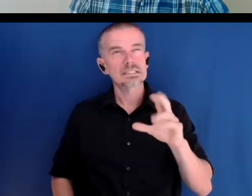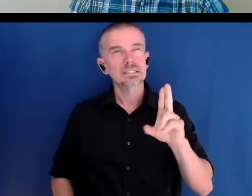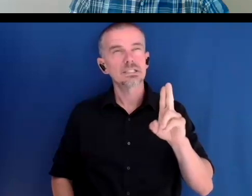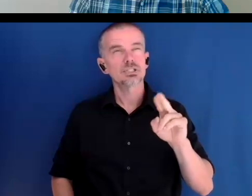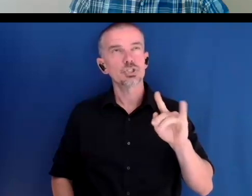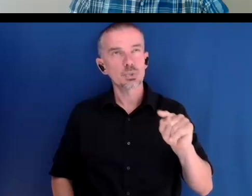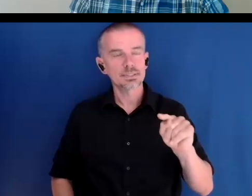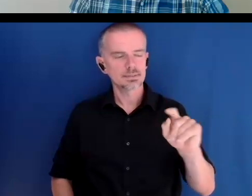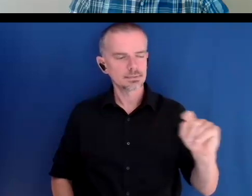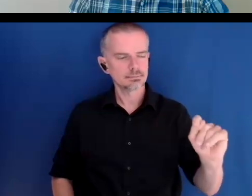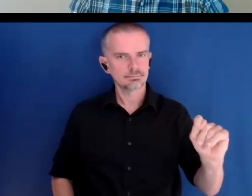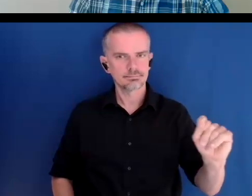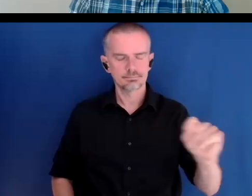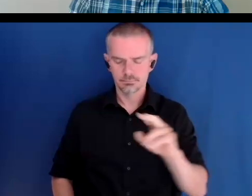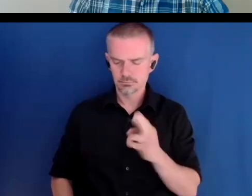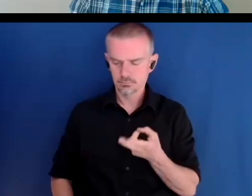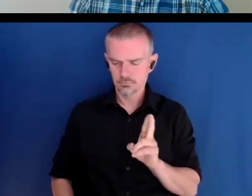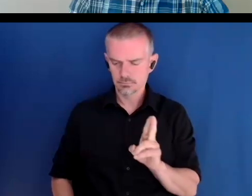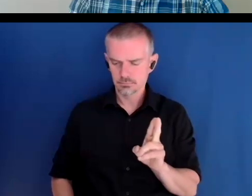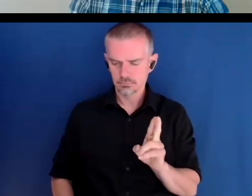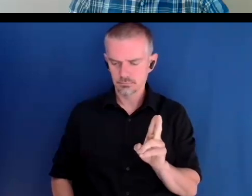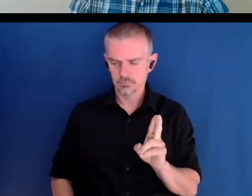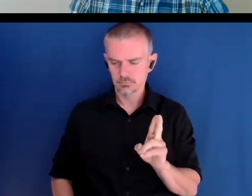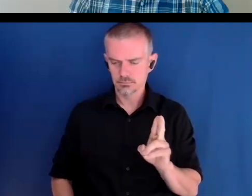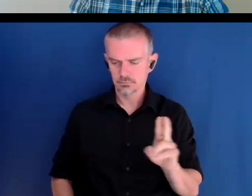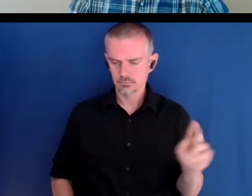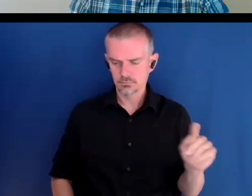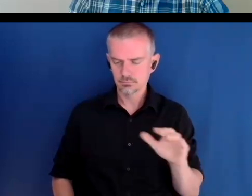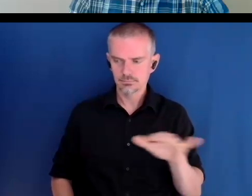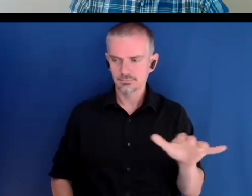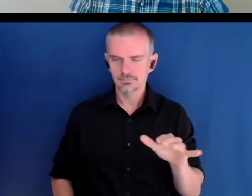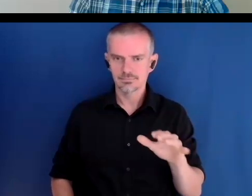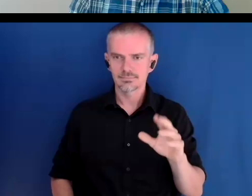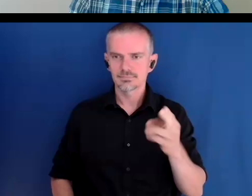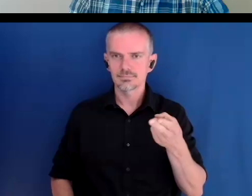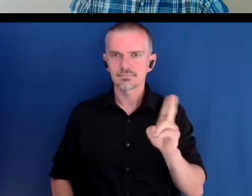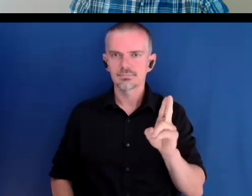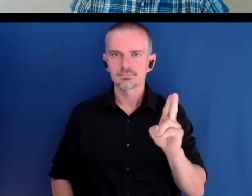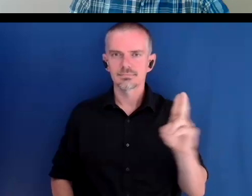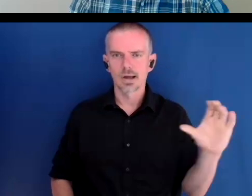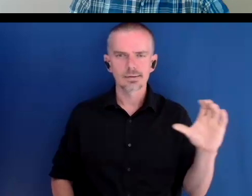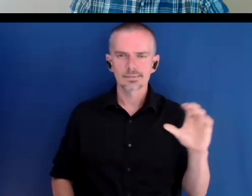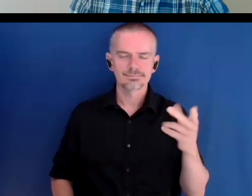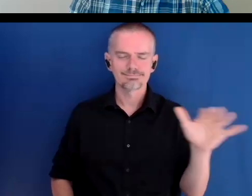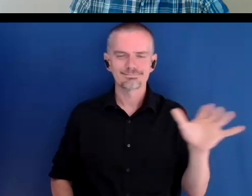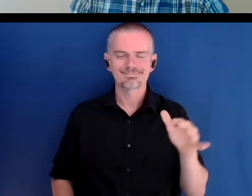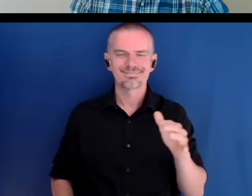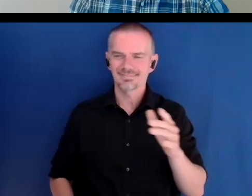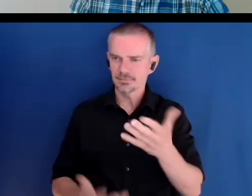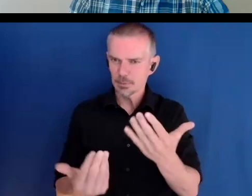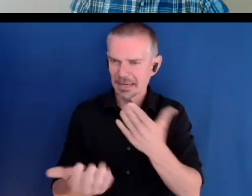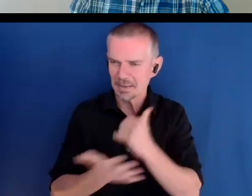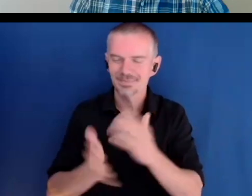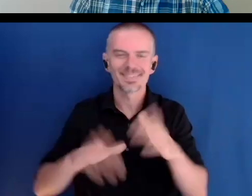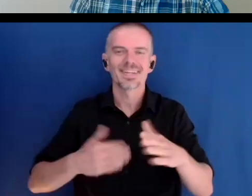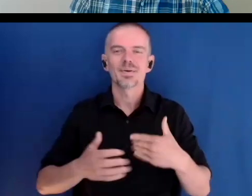So, or can't remember what HUC stands for, but I know there's different levels of what's a HUC. Come on, somebody. But it's really important if you're